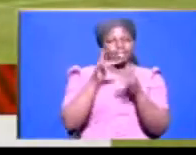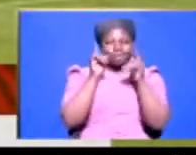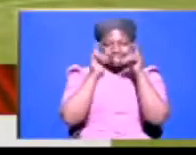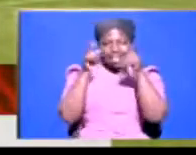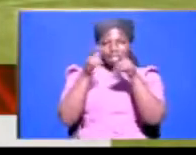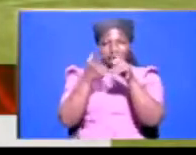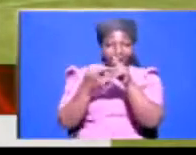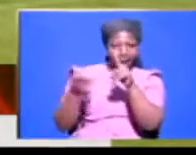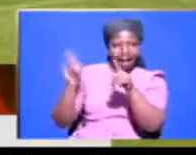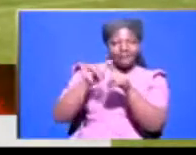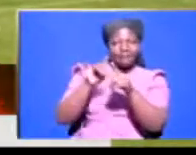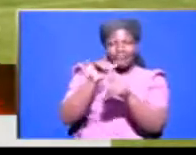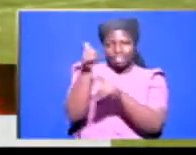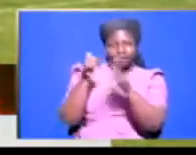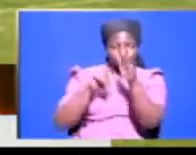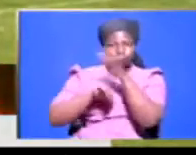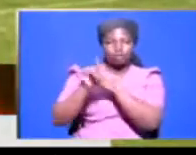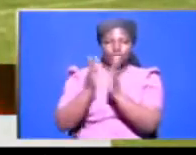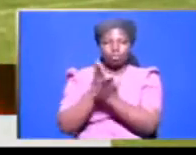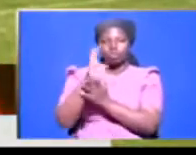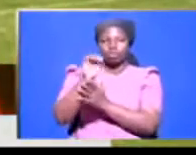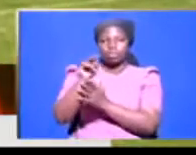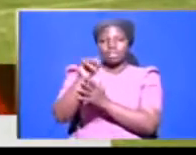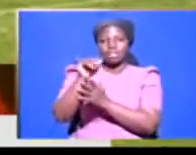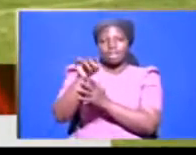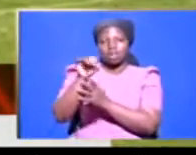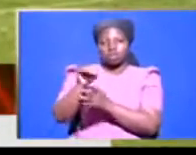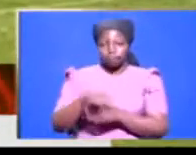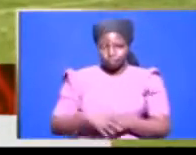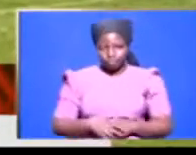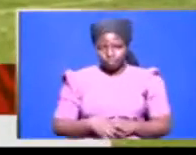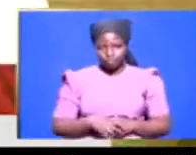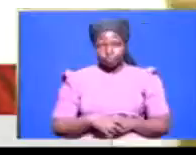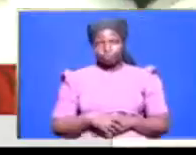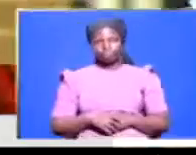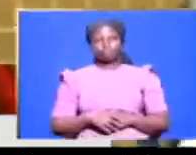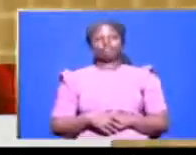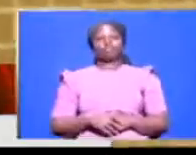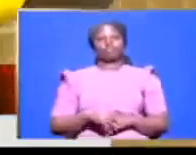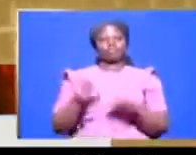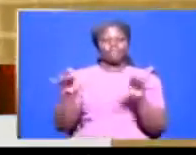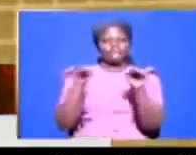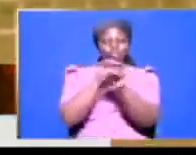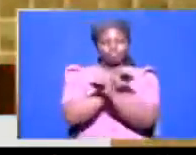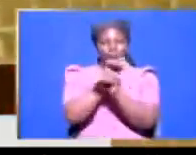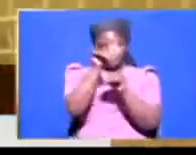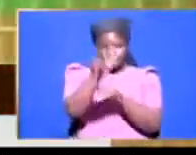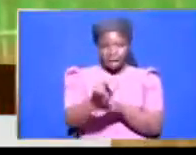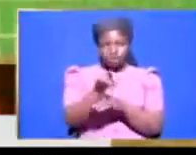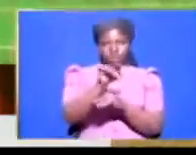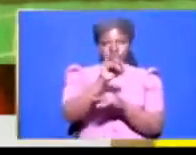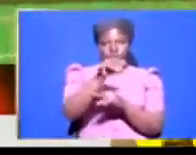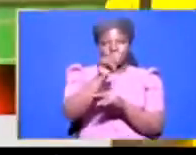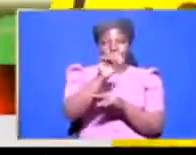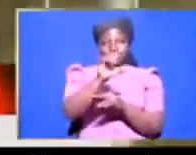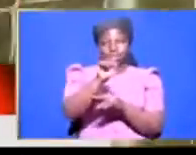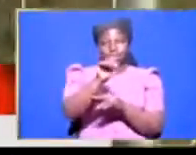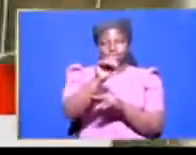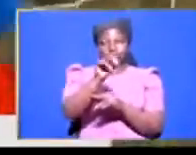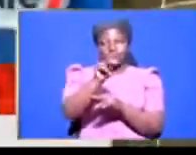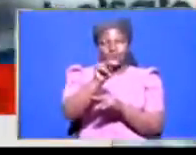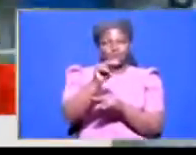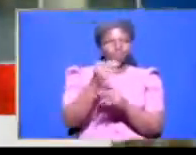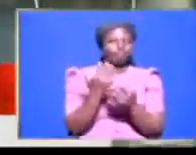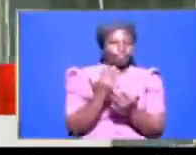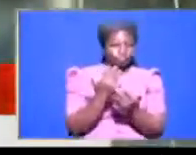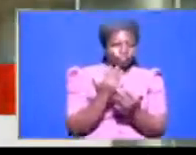through Onyango with an easy tap into the back of the net. Substitute Jackson Masharia unleashed a short range shot. Owande